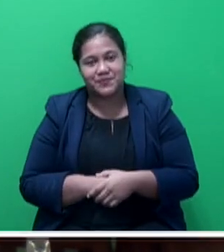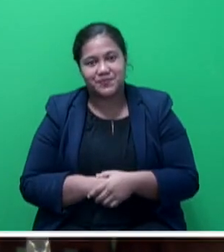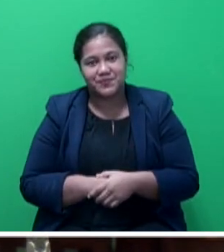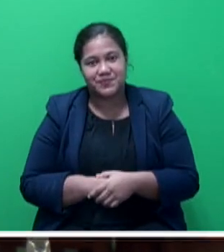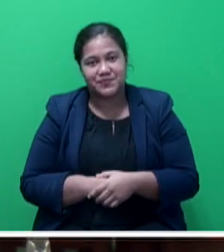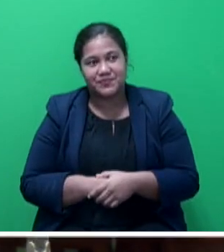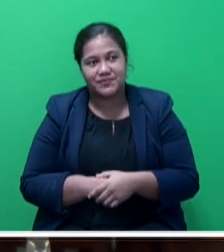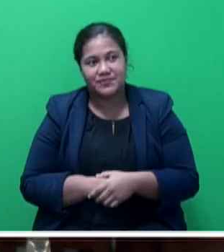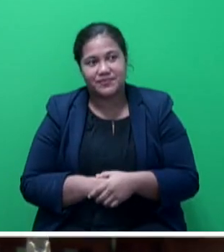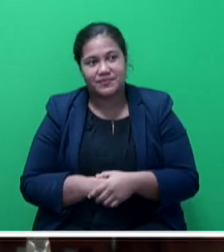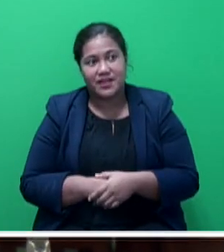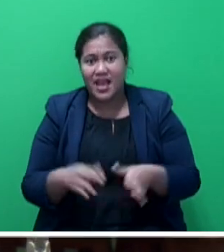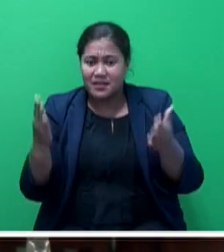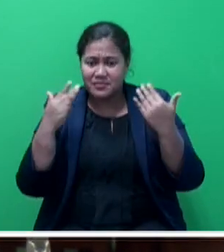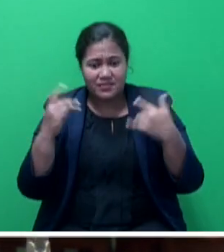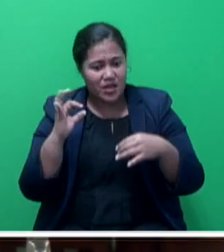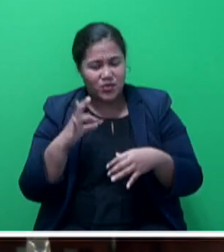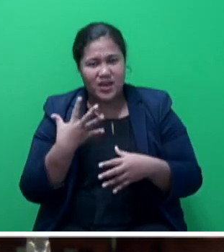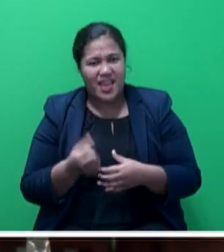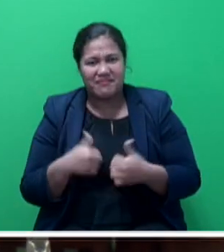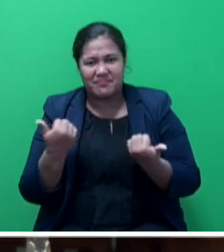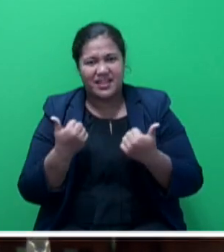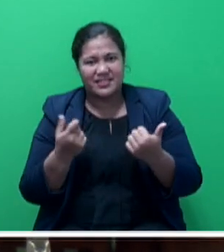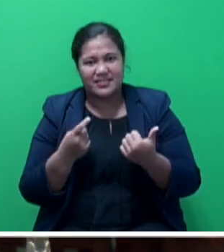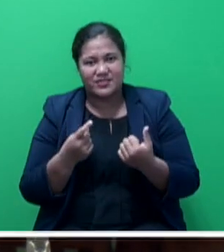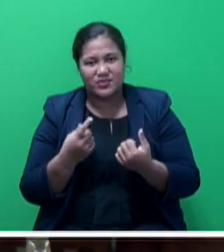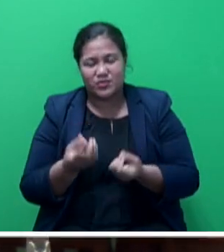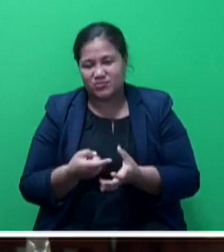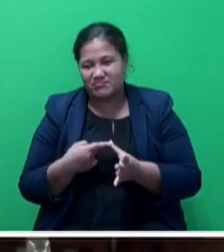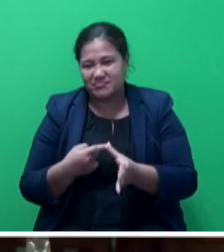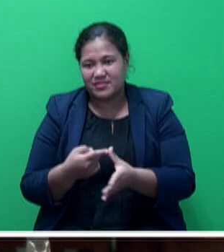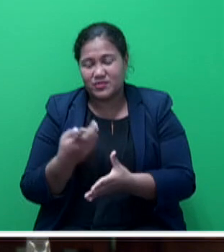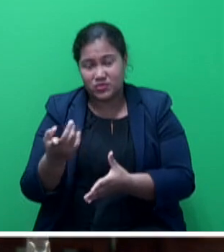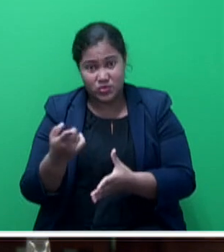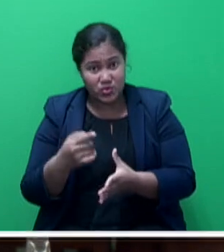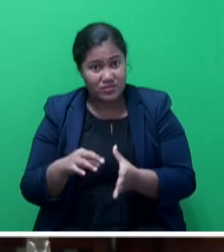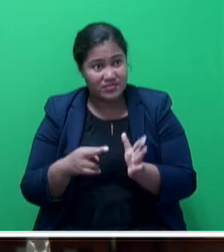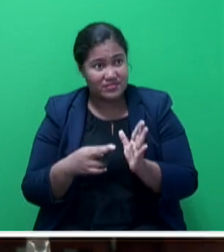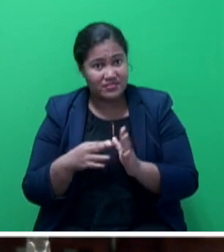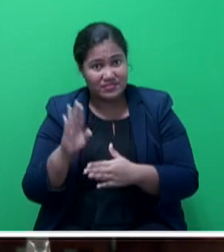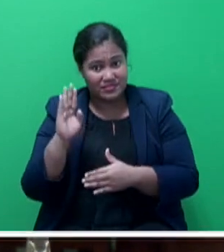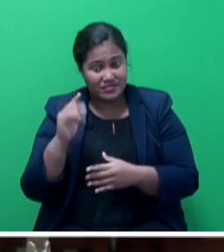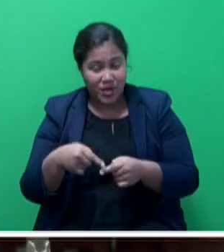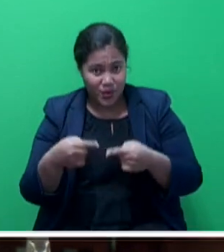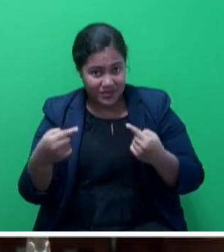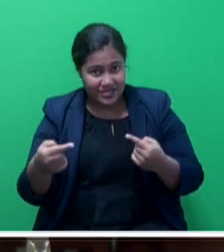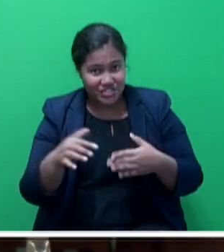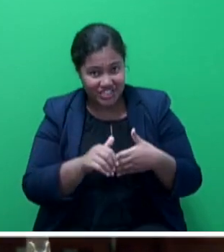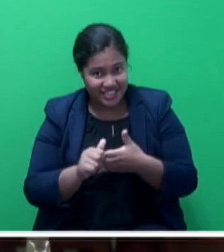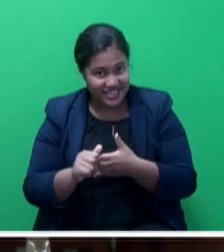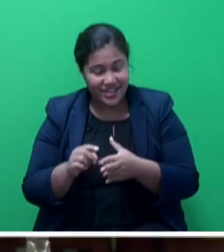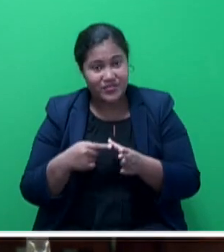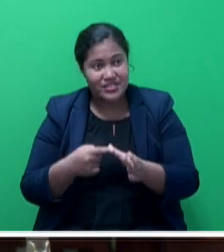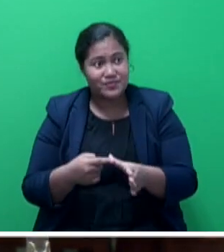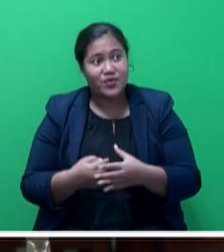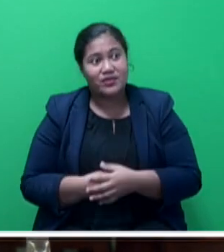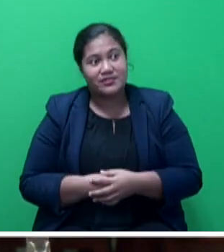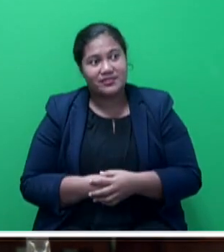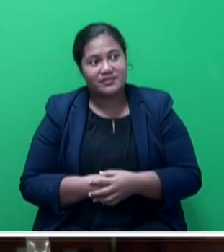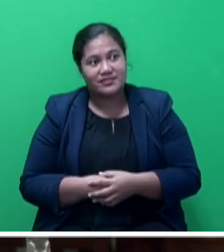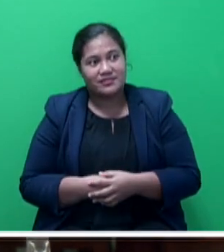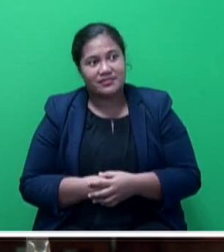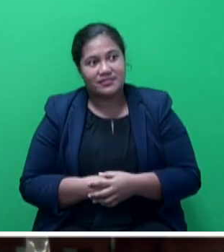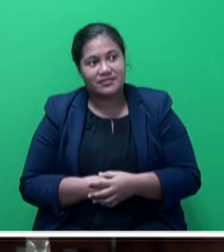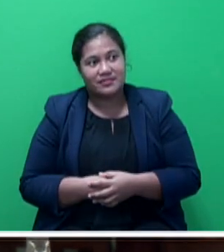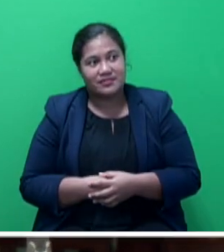sir, I don't have really much to say to Honourable Nawai Kula's response because he did not really say much, but apart from, of course,